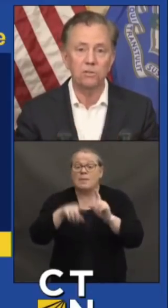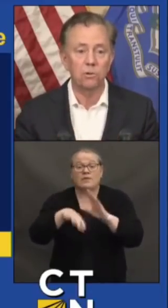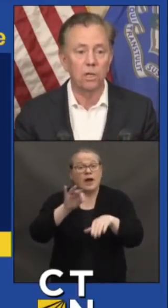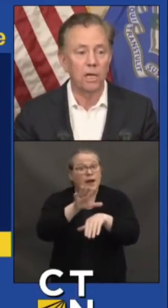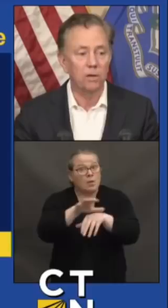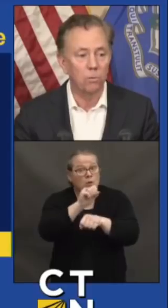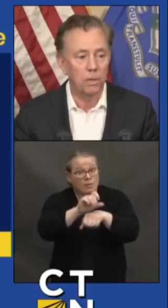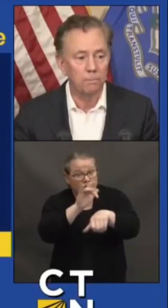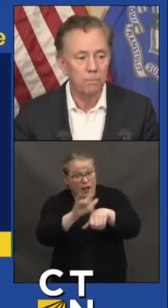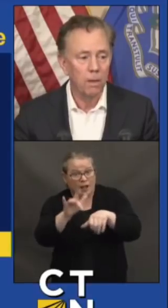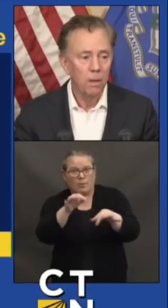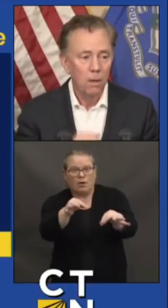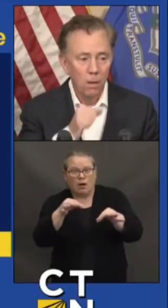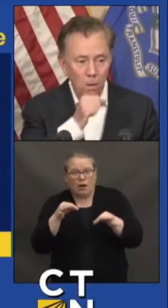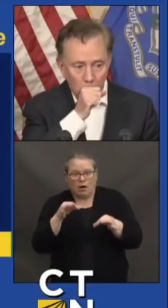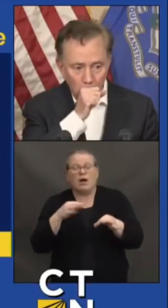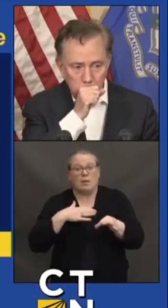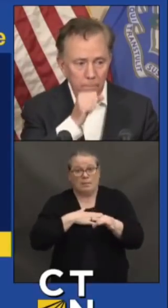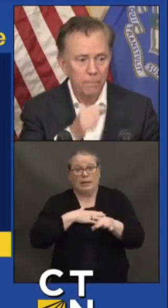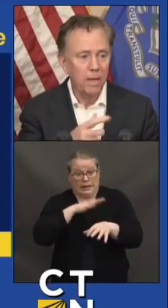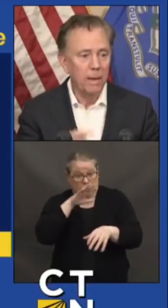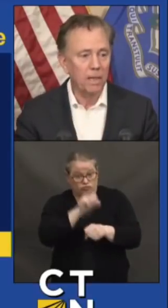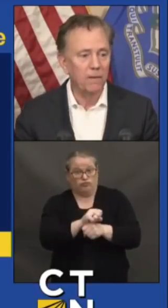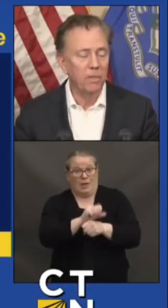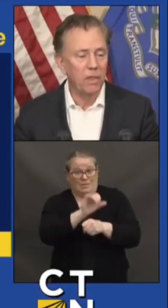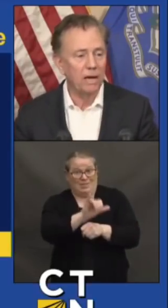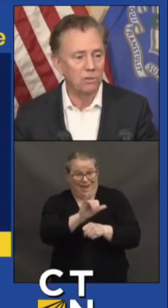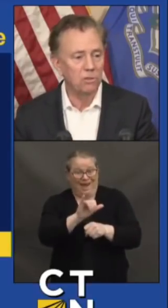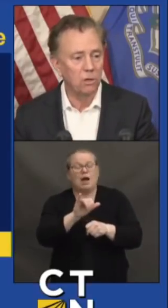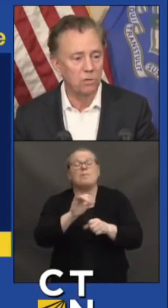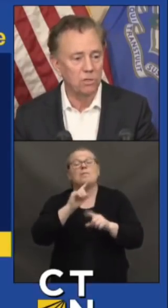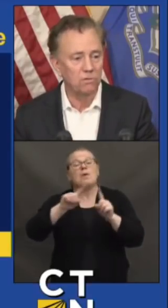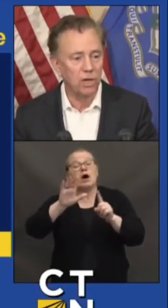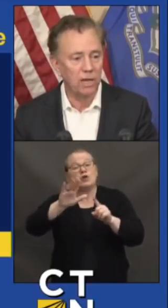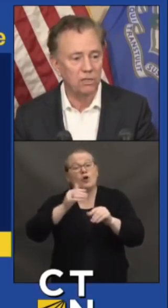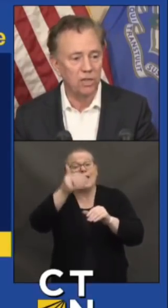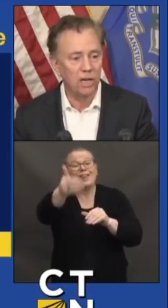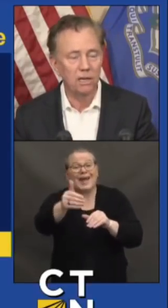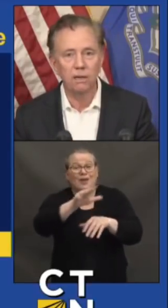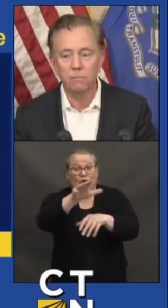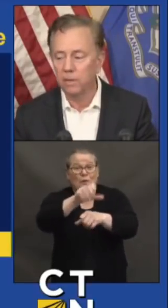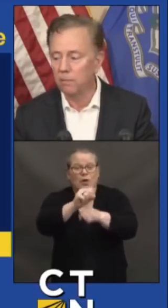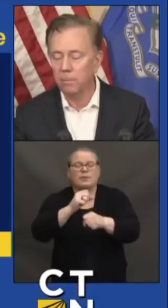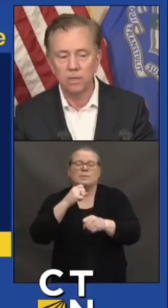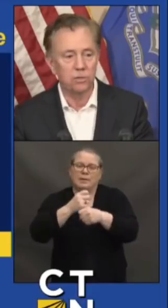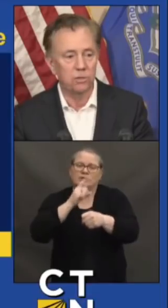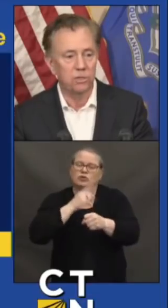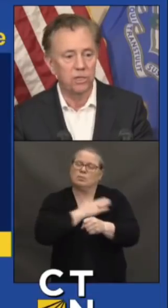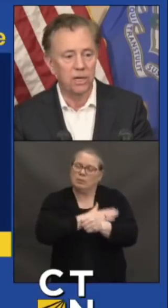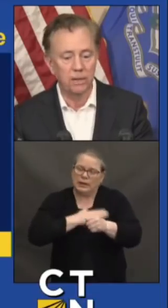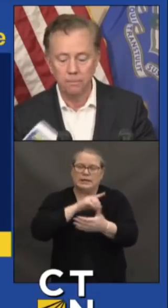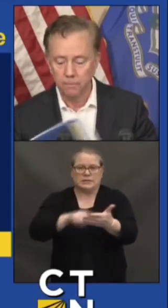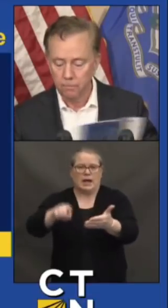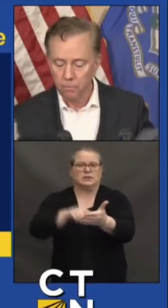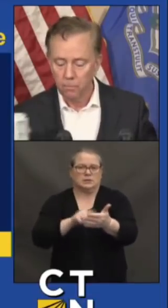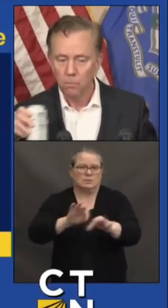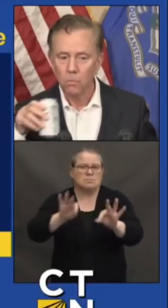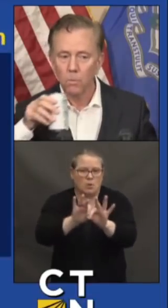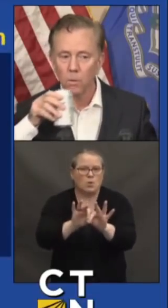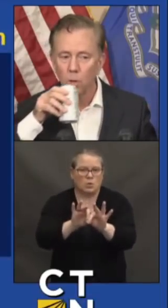please cancel the later one. And about 11,000 doses of J&J have been administered to date.